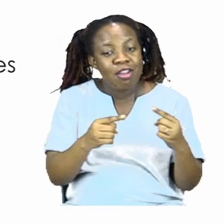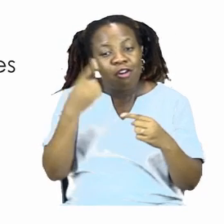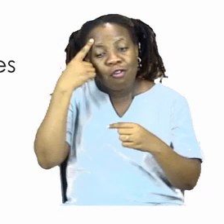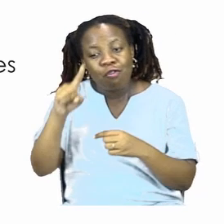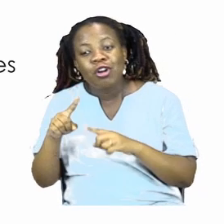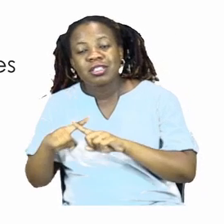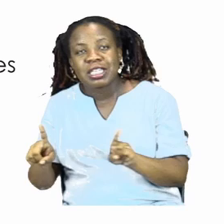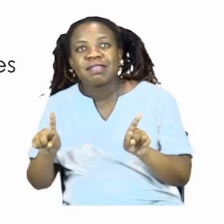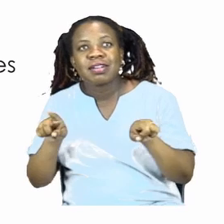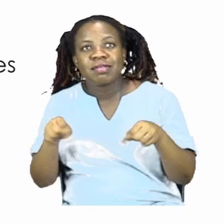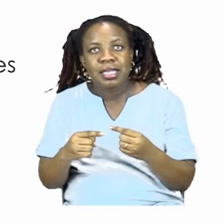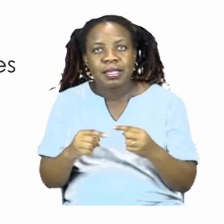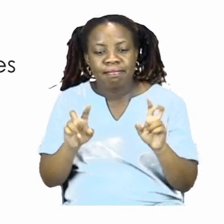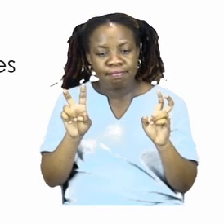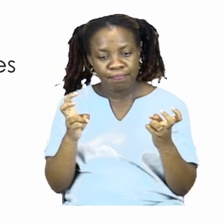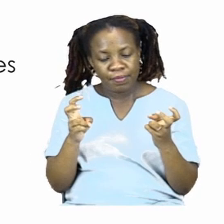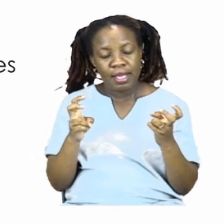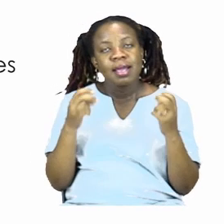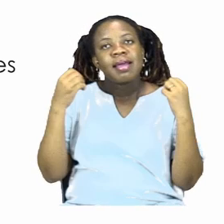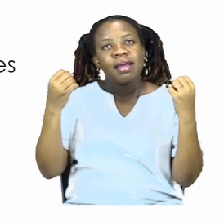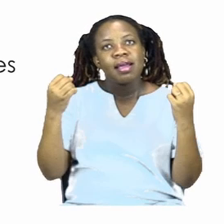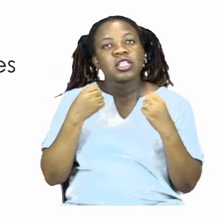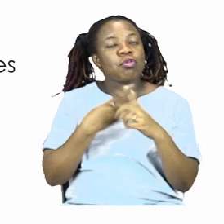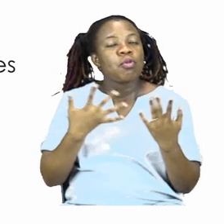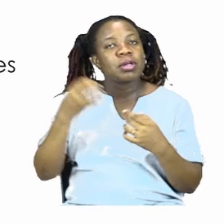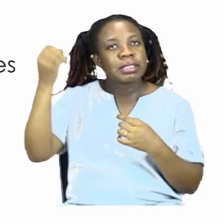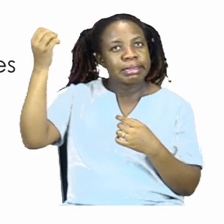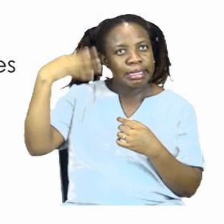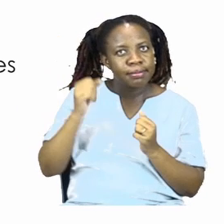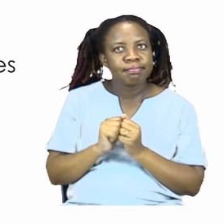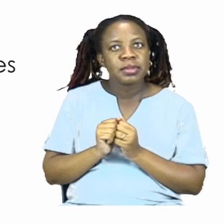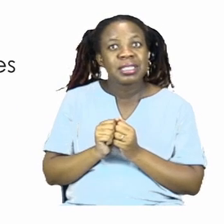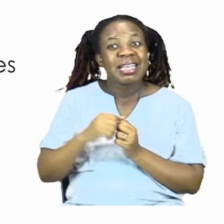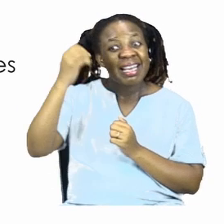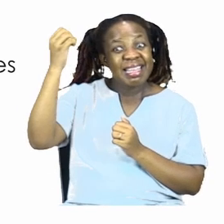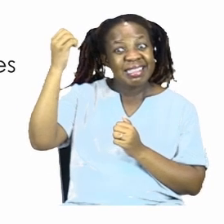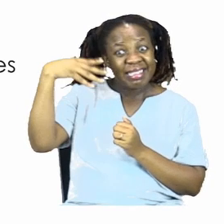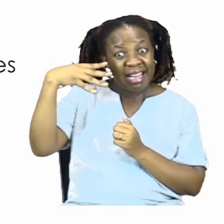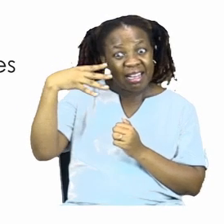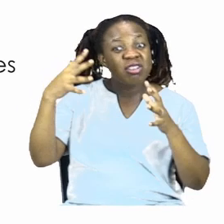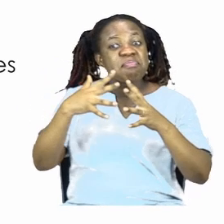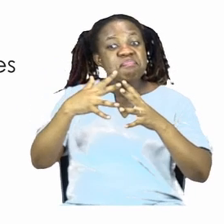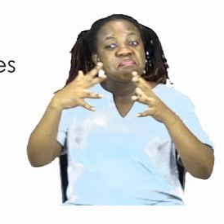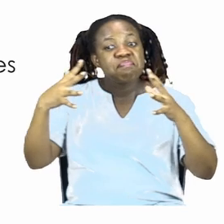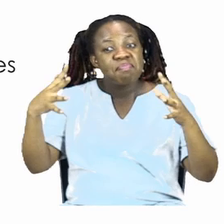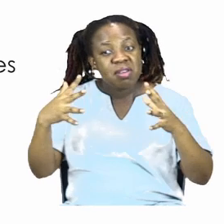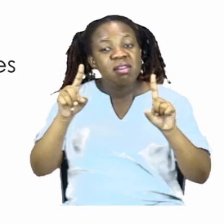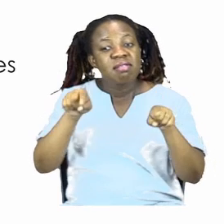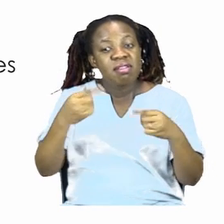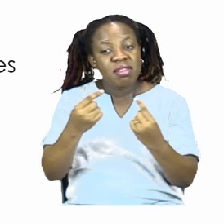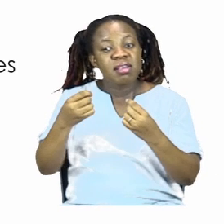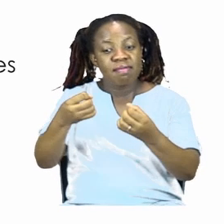at energy from the sun. The main source of energy in the world is the sun, and